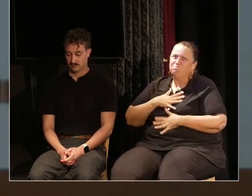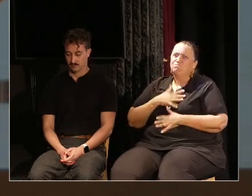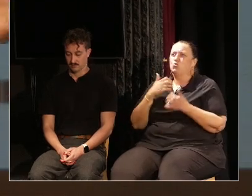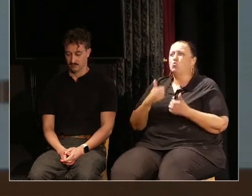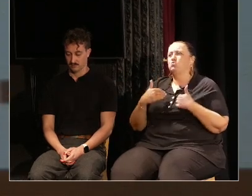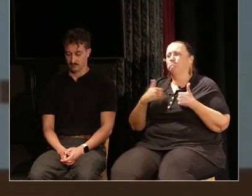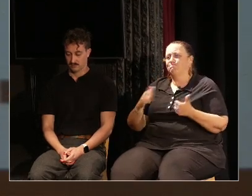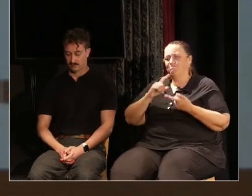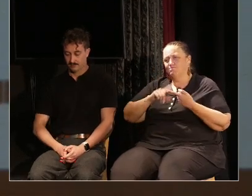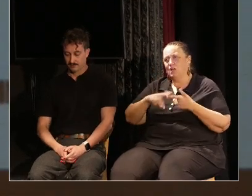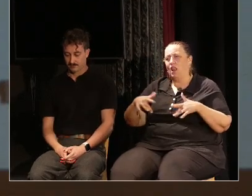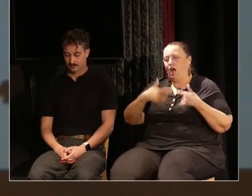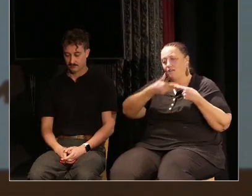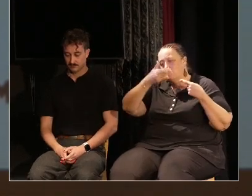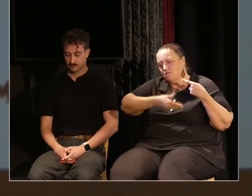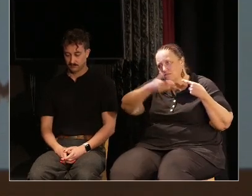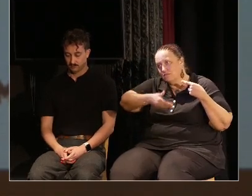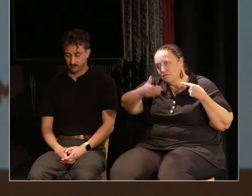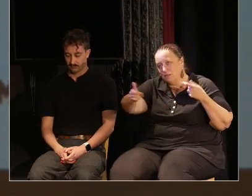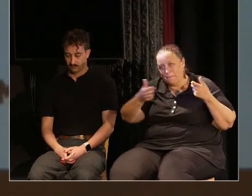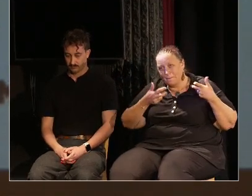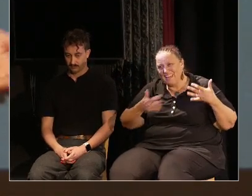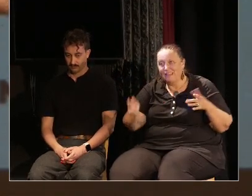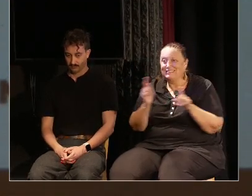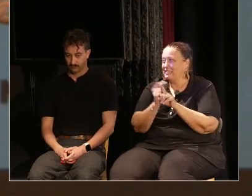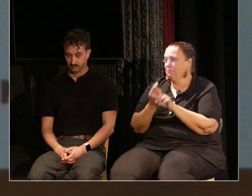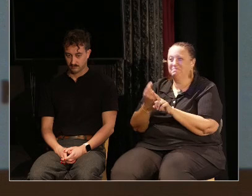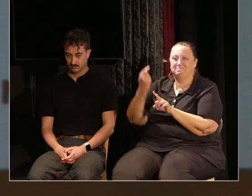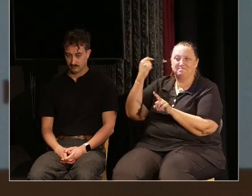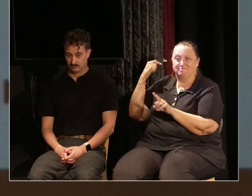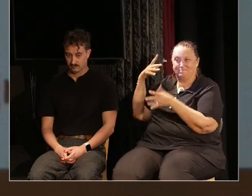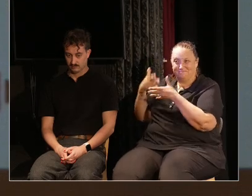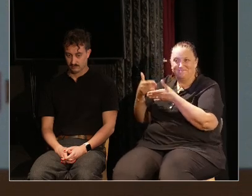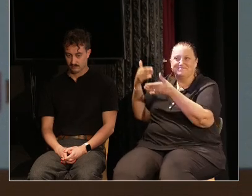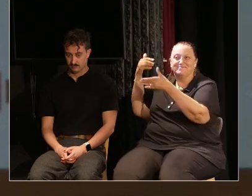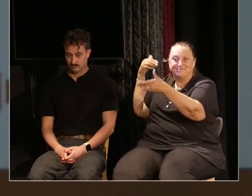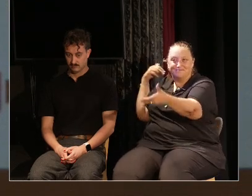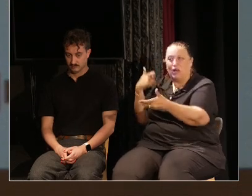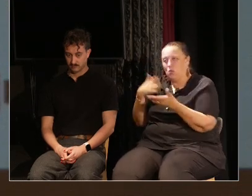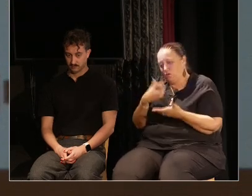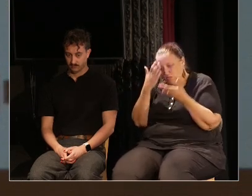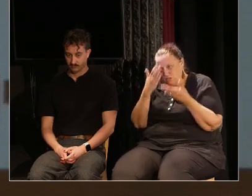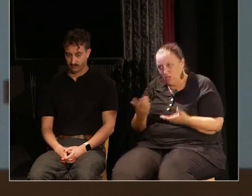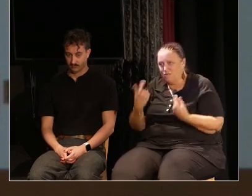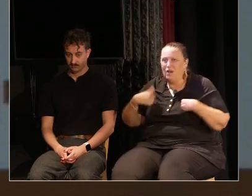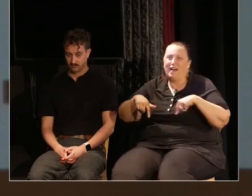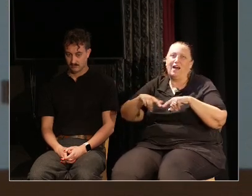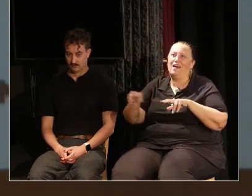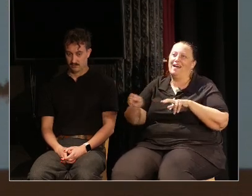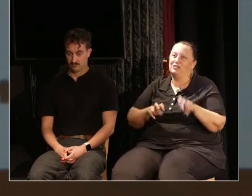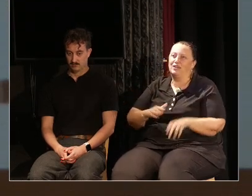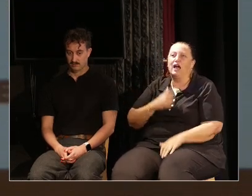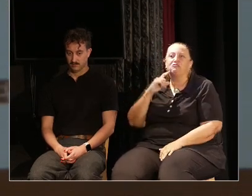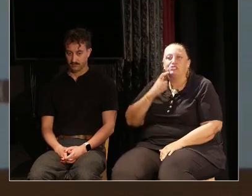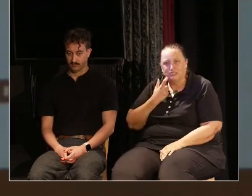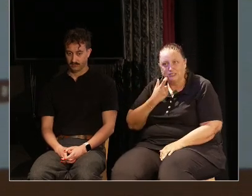life for as many generations in front of us as we do behind us. So it is up to each and every one of us to be honourable in our actions and in our